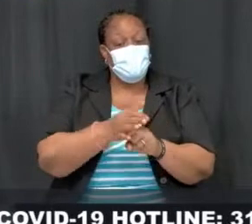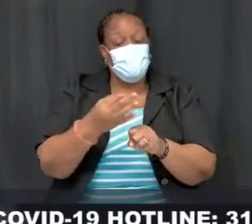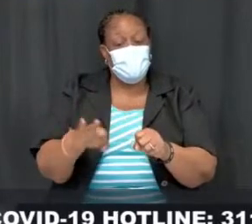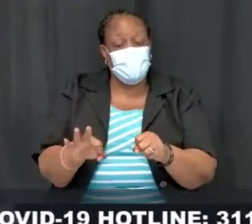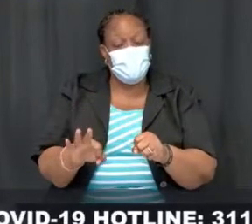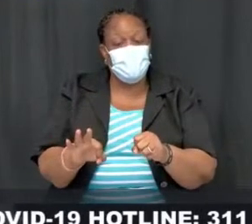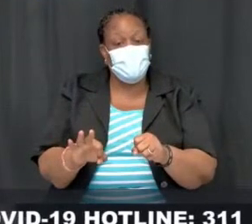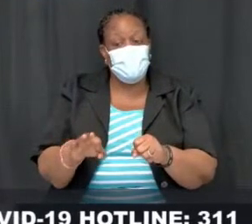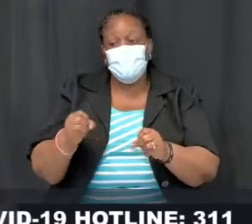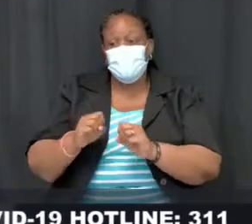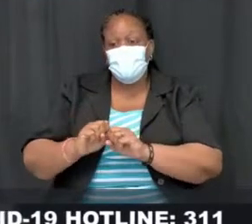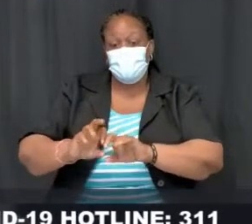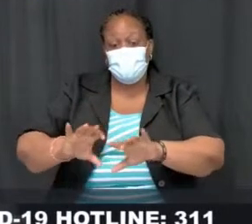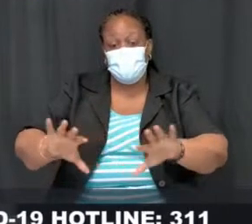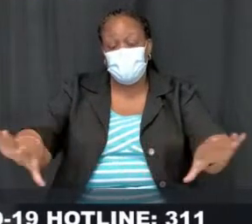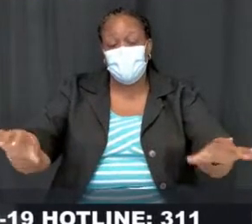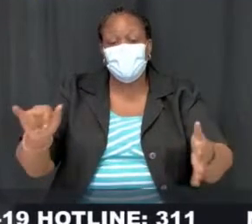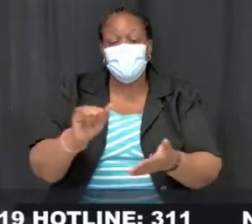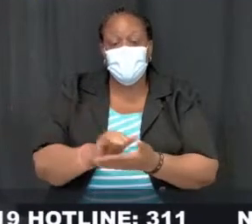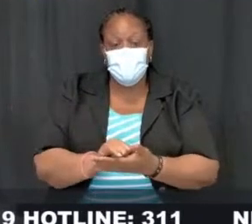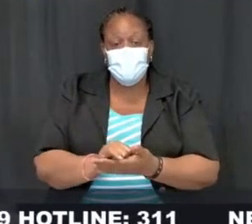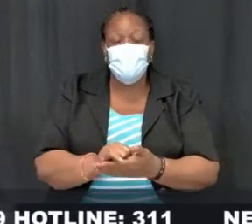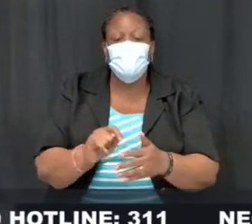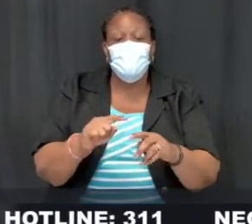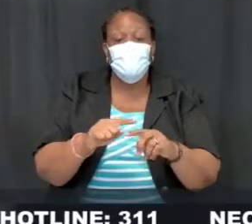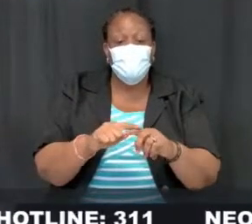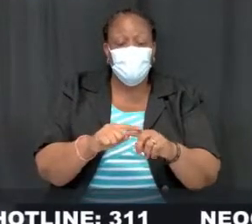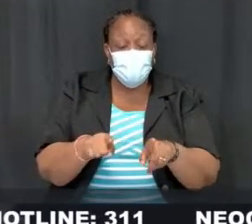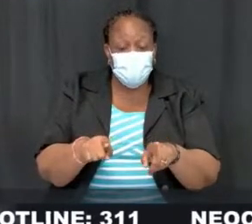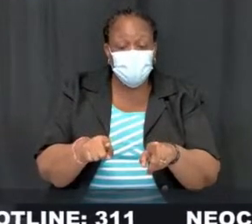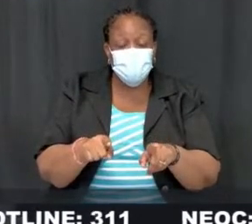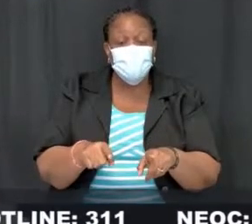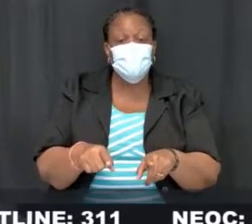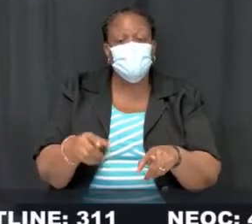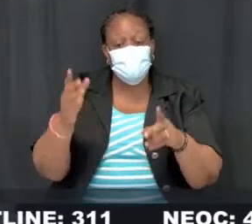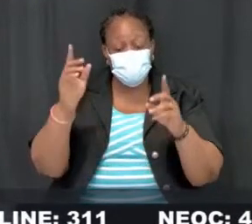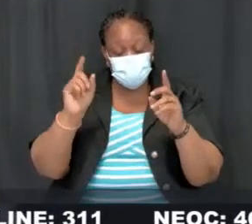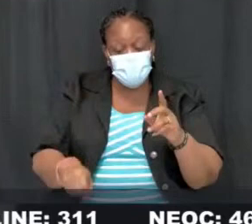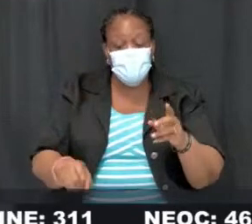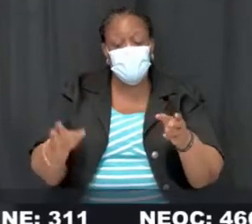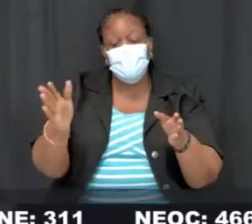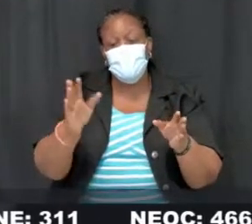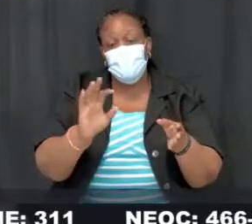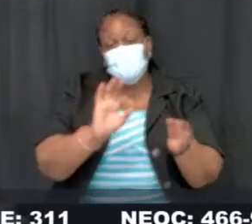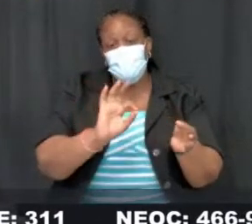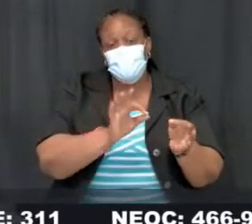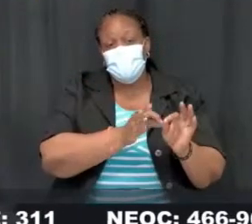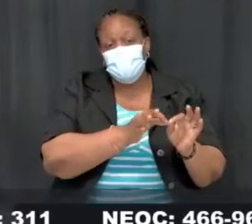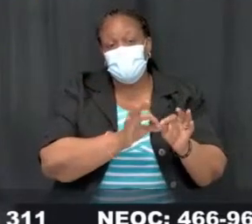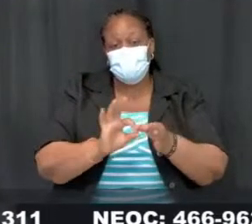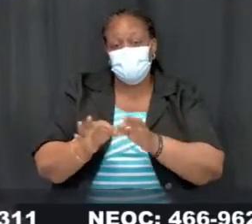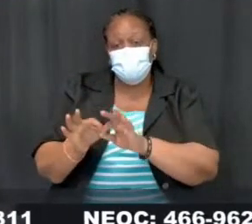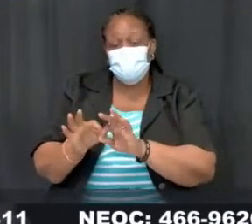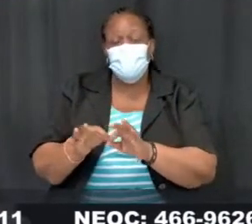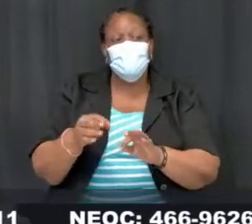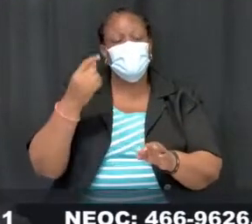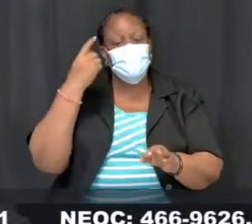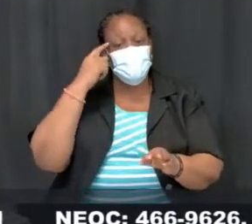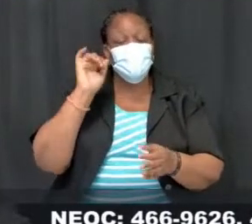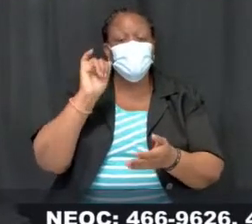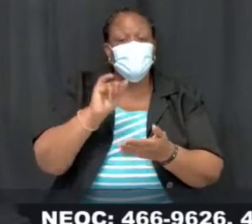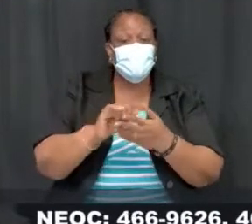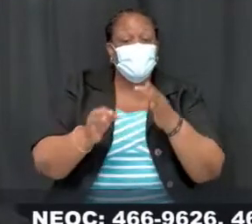variant. And so we need to prepare for the inevitability of the Delta variant reaching